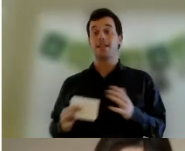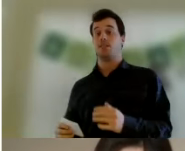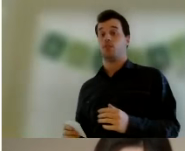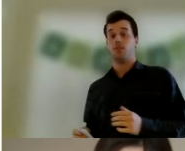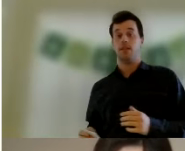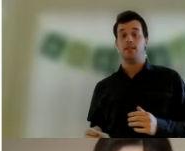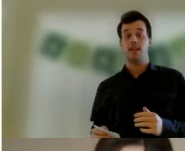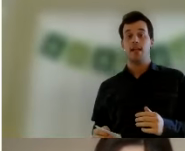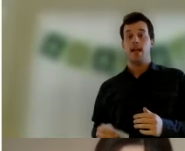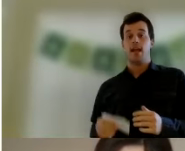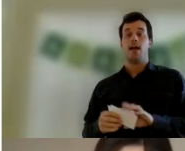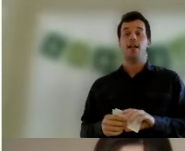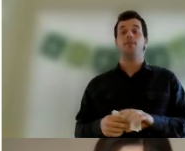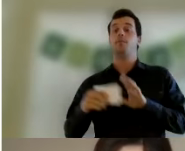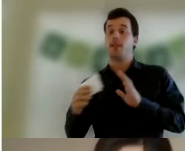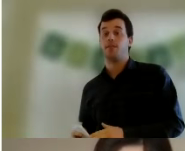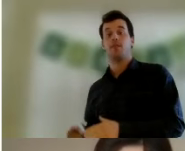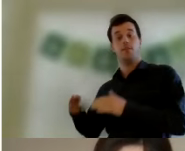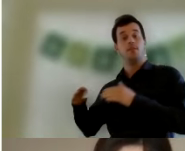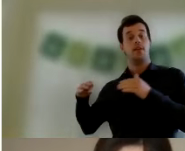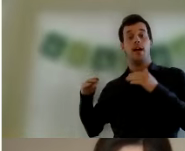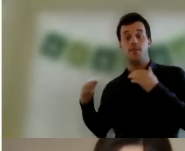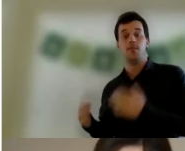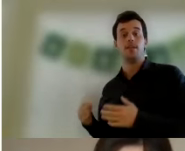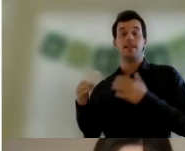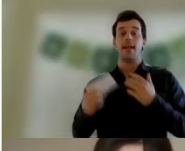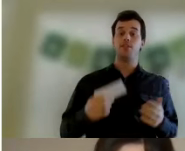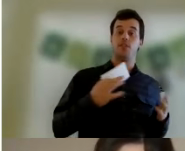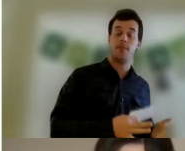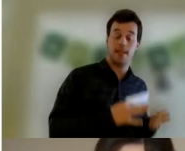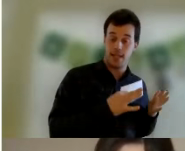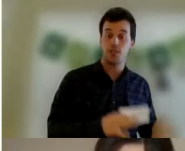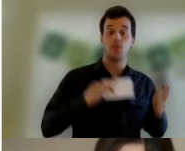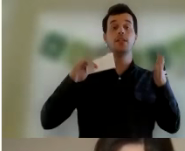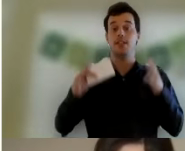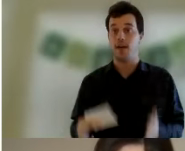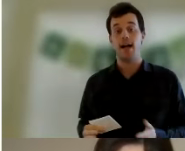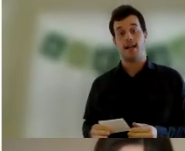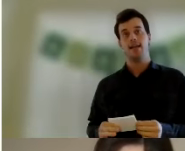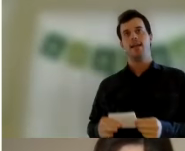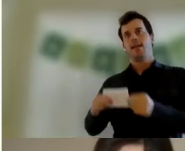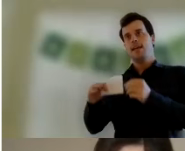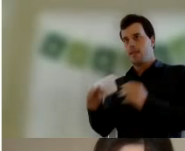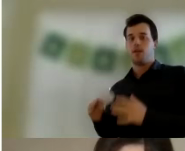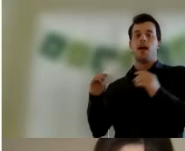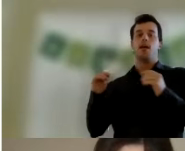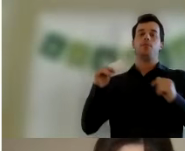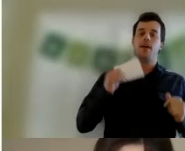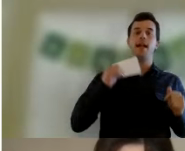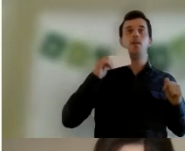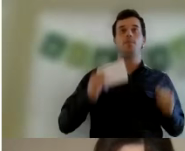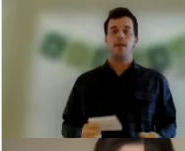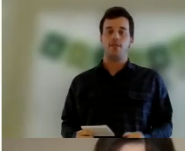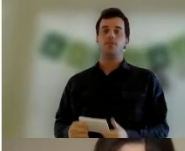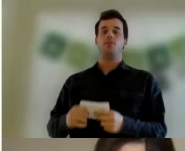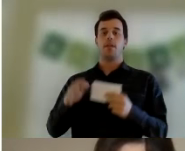can access those funds and applying for them, how communities can take action to eliminate the digital divide. Third, I will